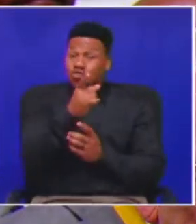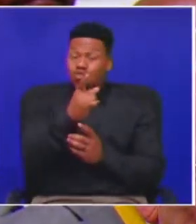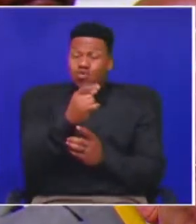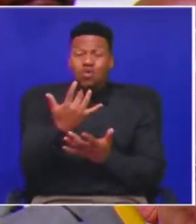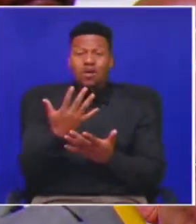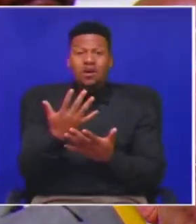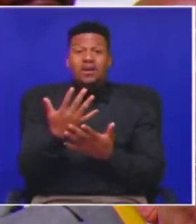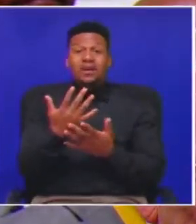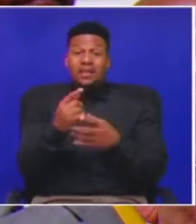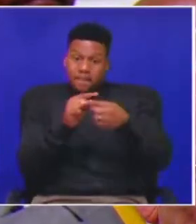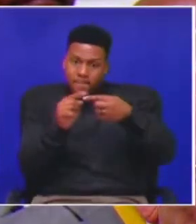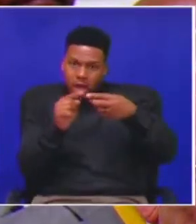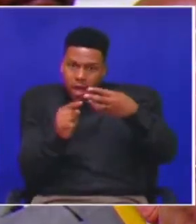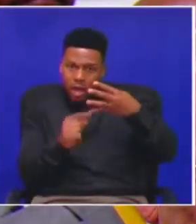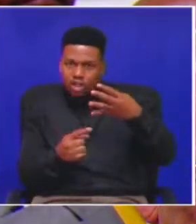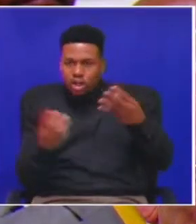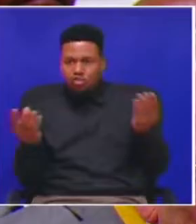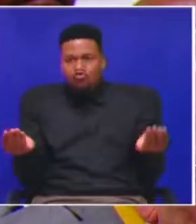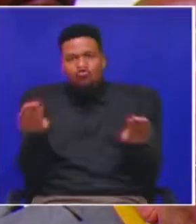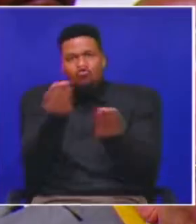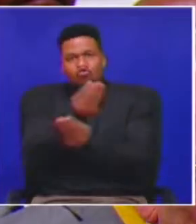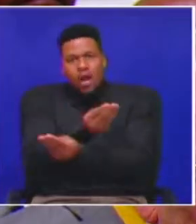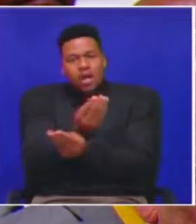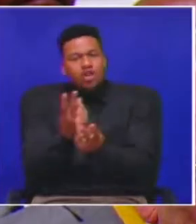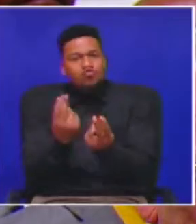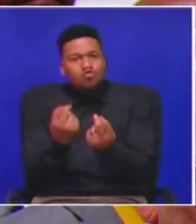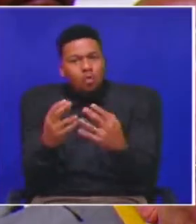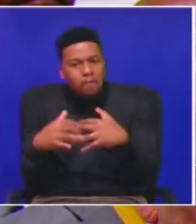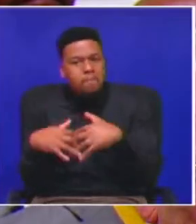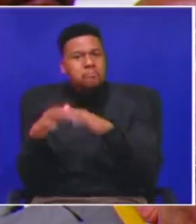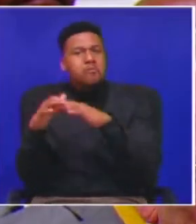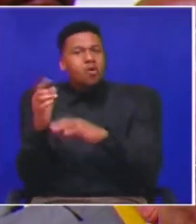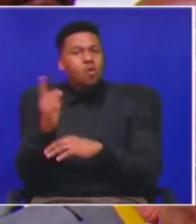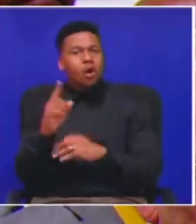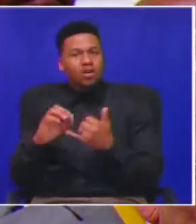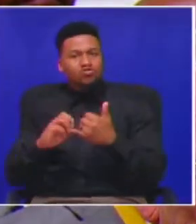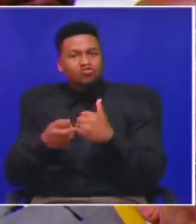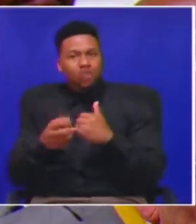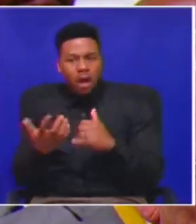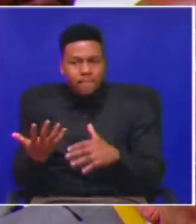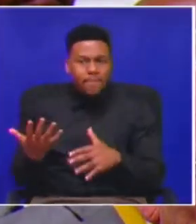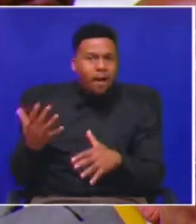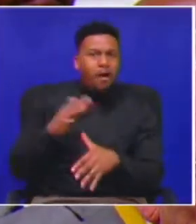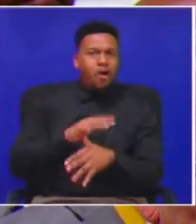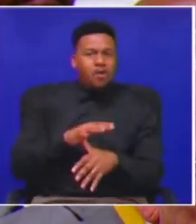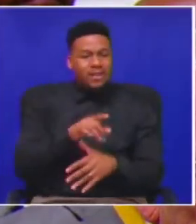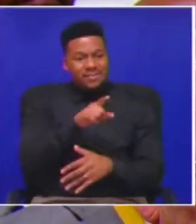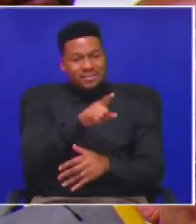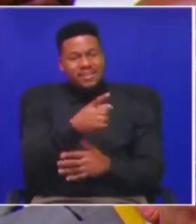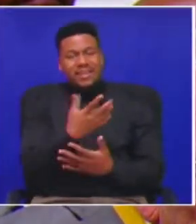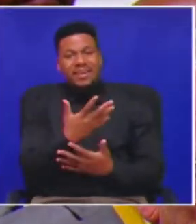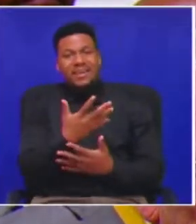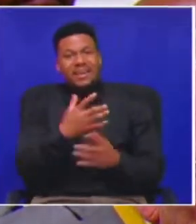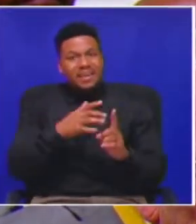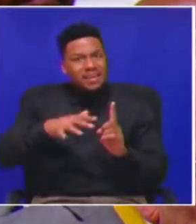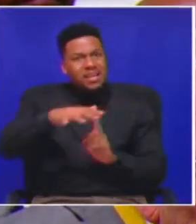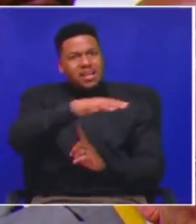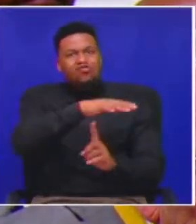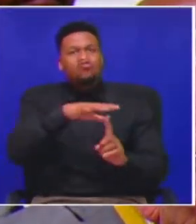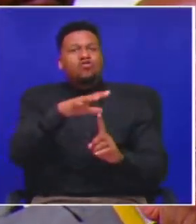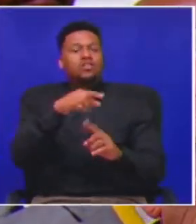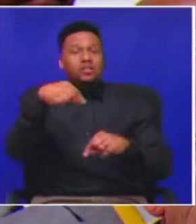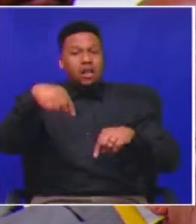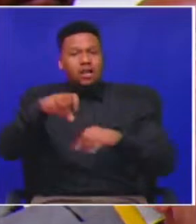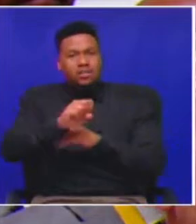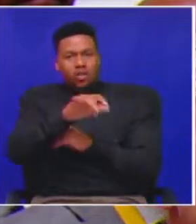be prioritized to protect South Africa's industrial base and safeguard the many jobs